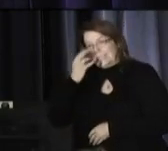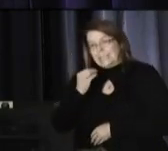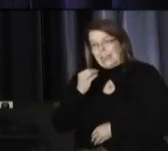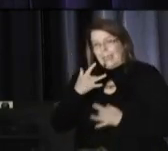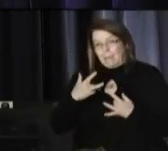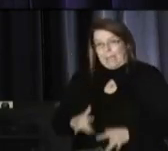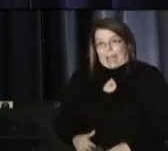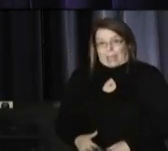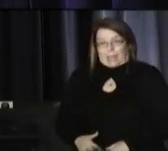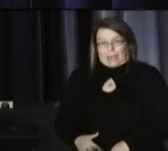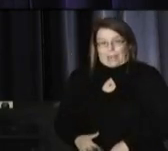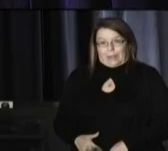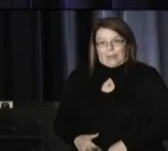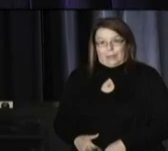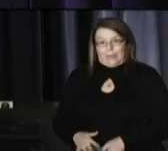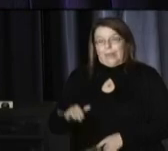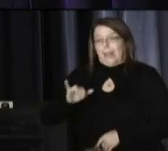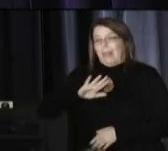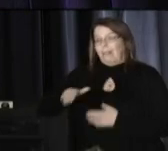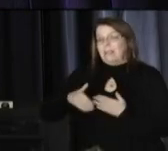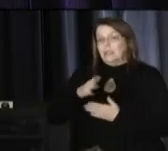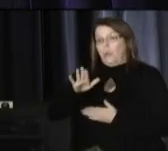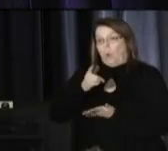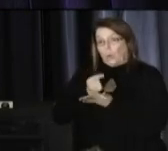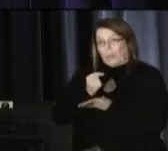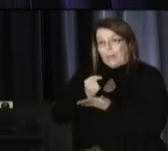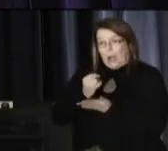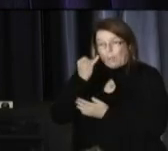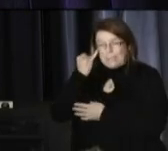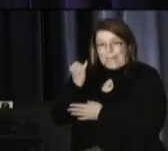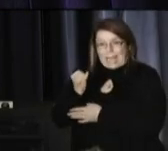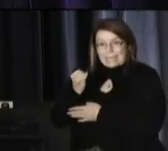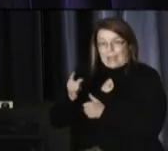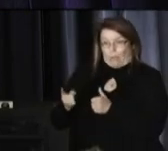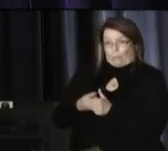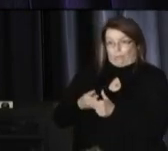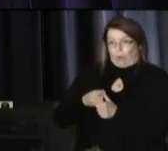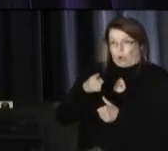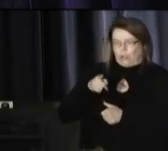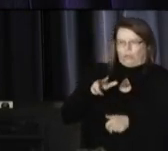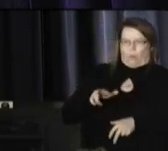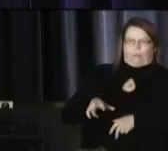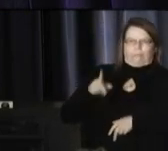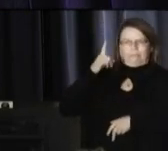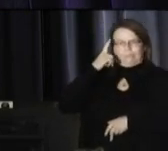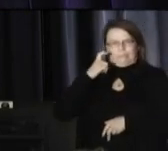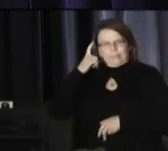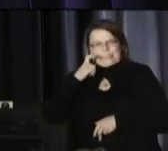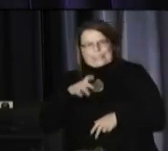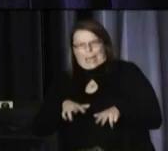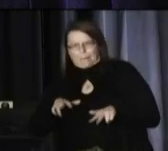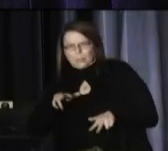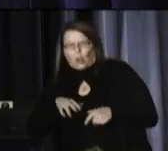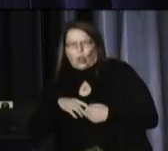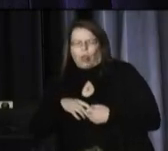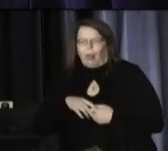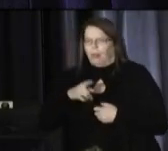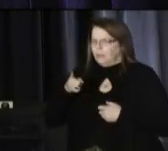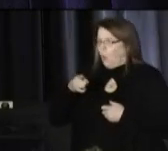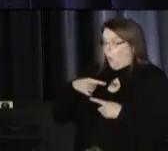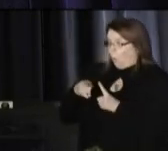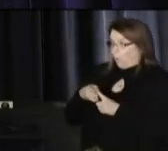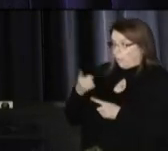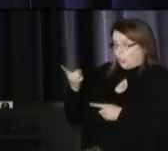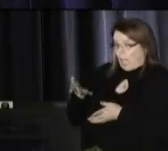naked. This is all your therapist's idea. At first, you're skeptical and resistant, but when she asks you to just humor